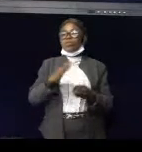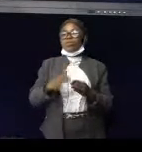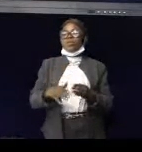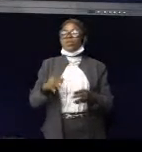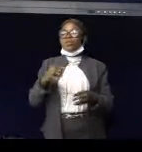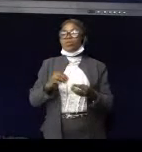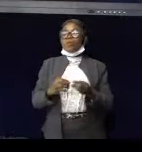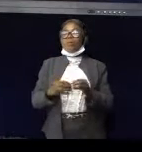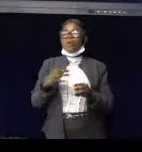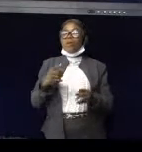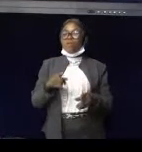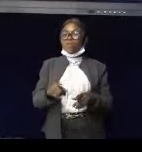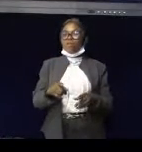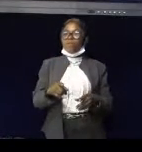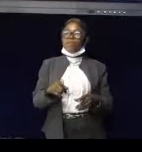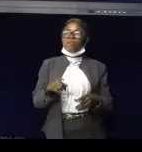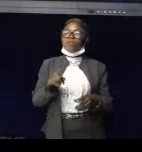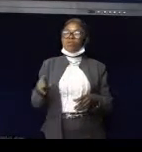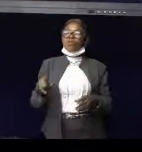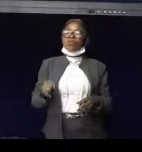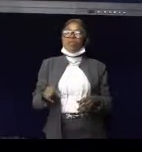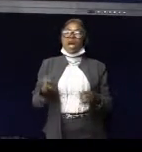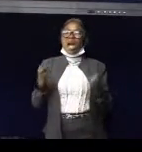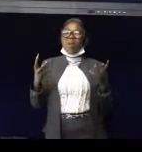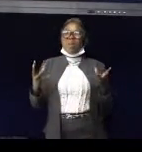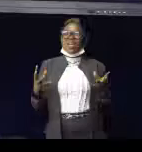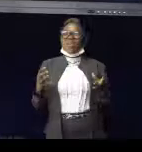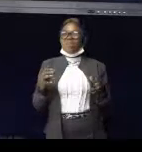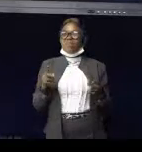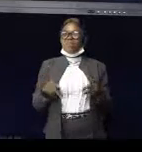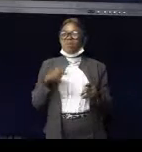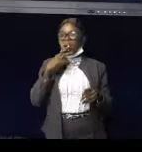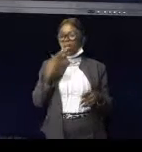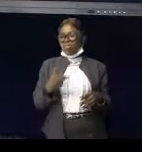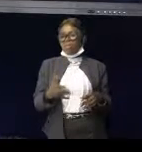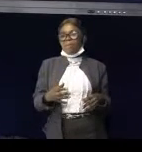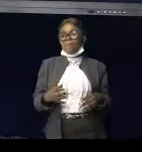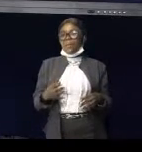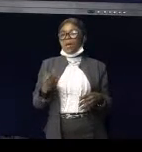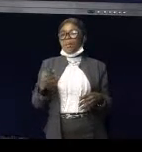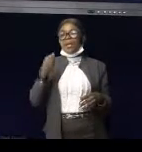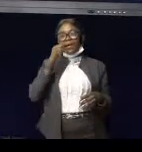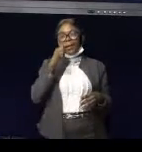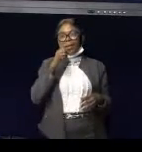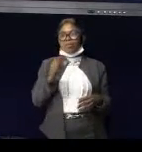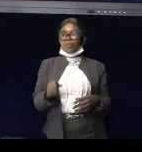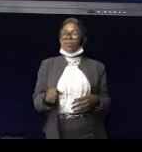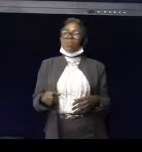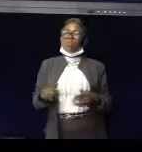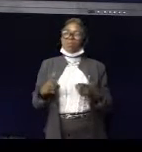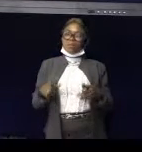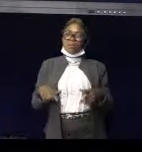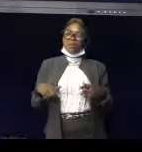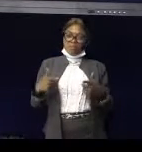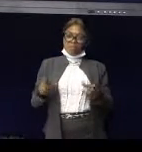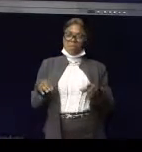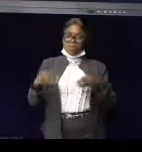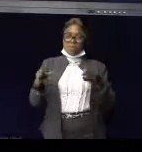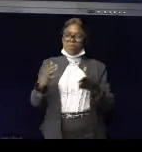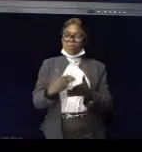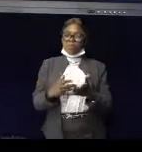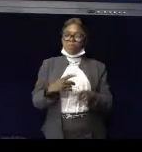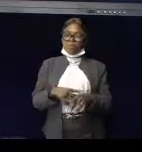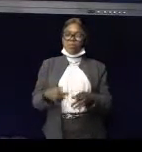the total number of people? Think critically. How many people are there? How many are the girls? Should I give you some time to